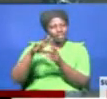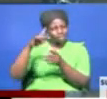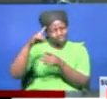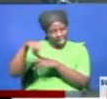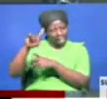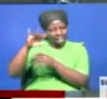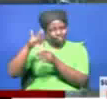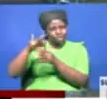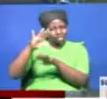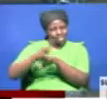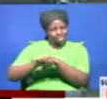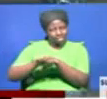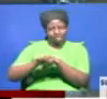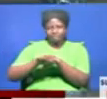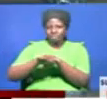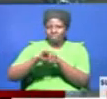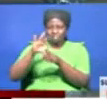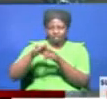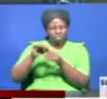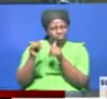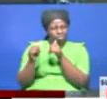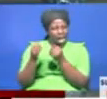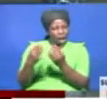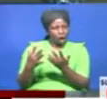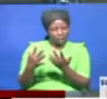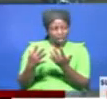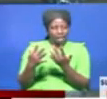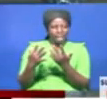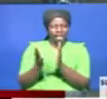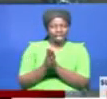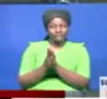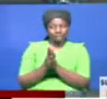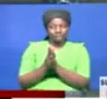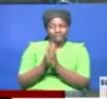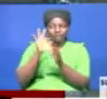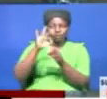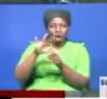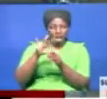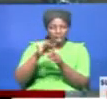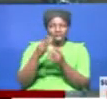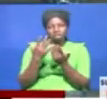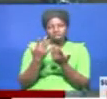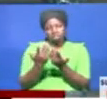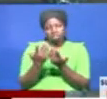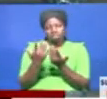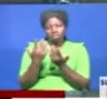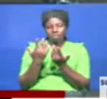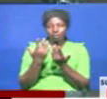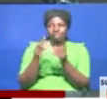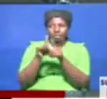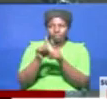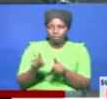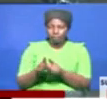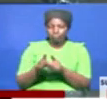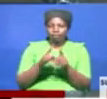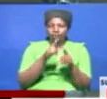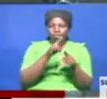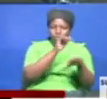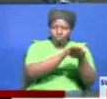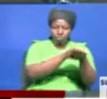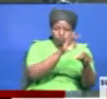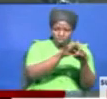cast? Or you can say total the votes cast generally, but then the valid vis-a-vis